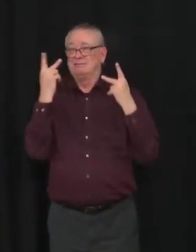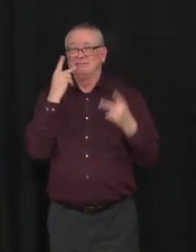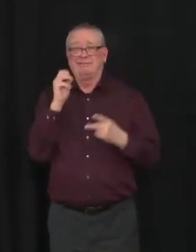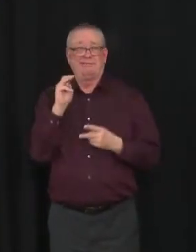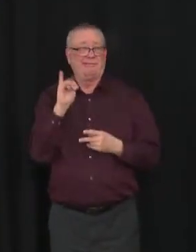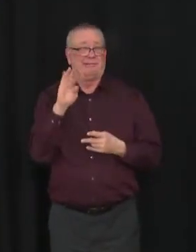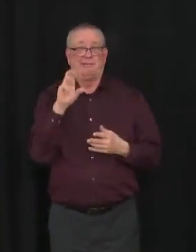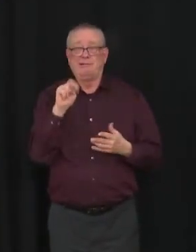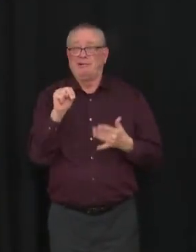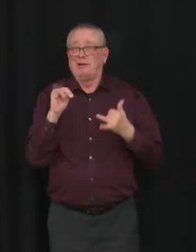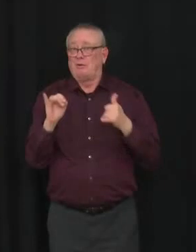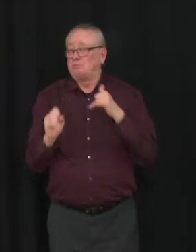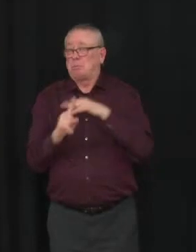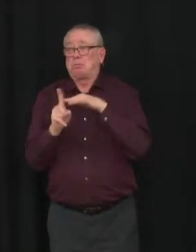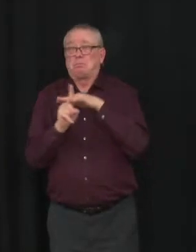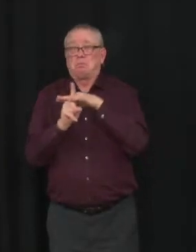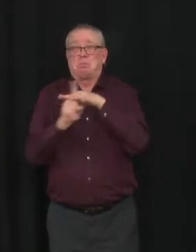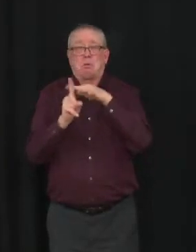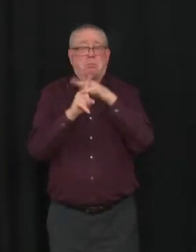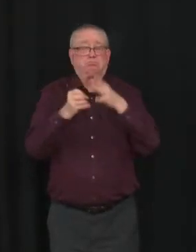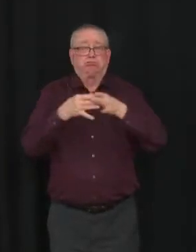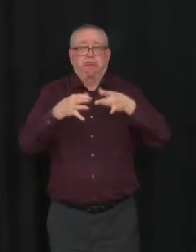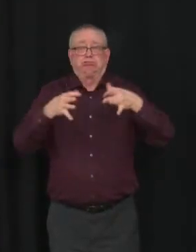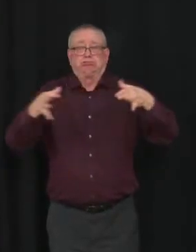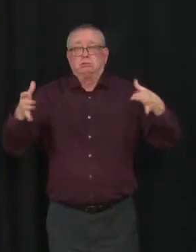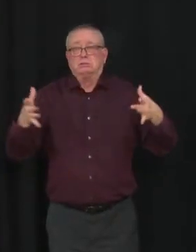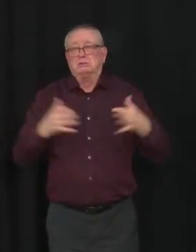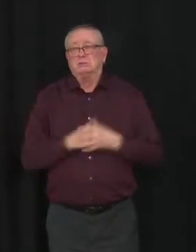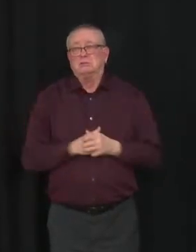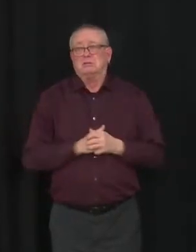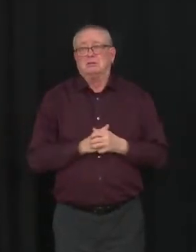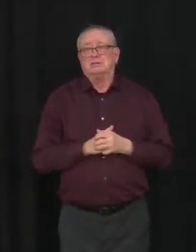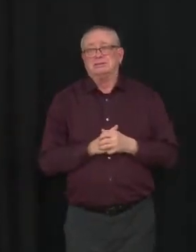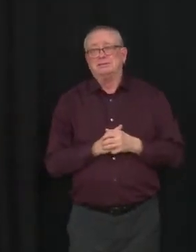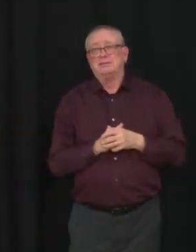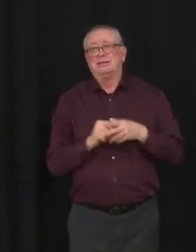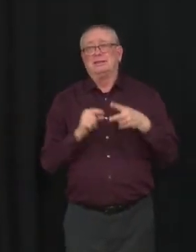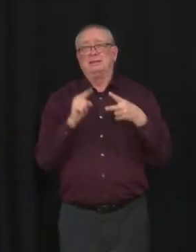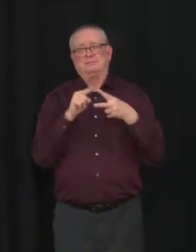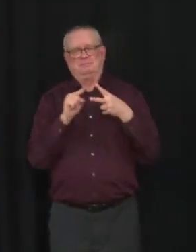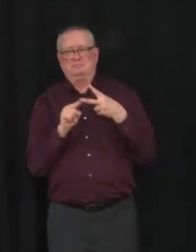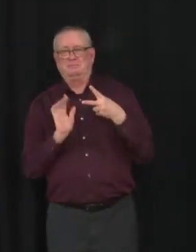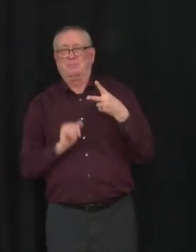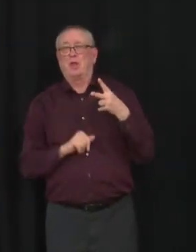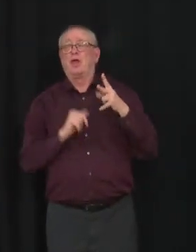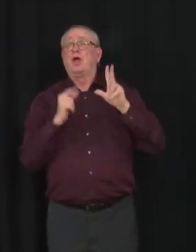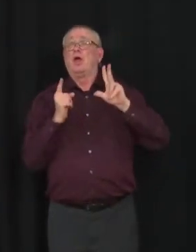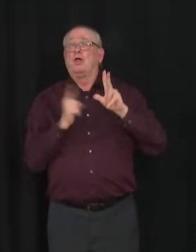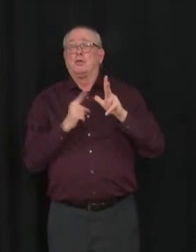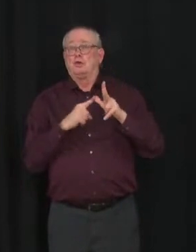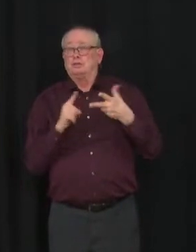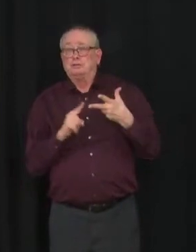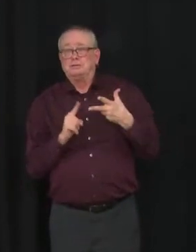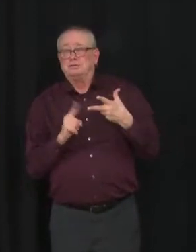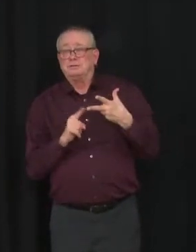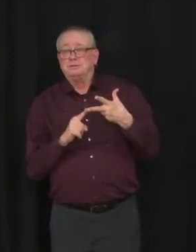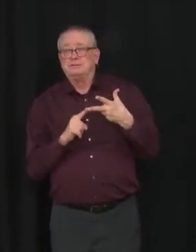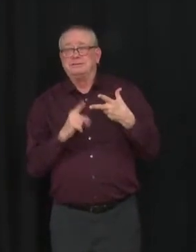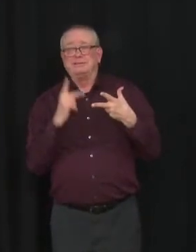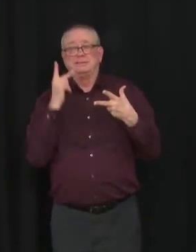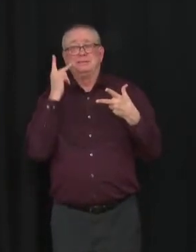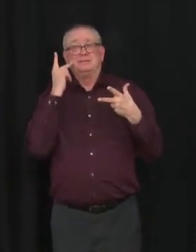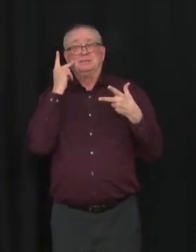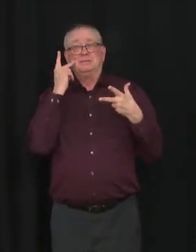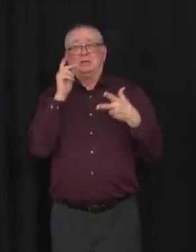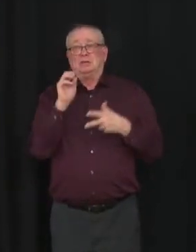rise. The second thing that seems so clear from the current evidence is that part of the reason that